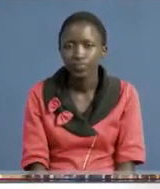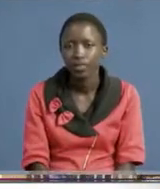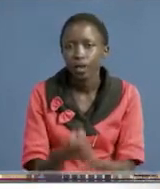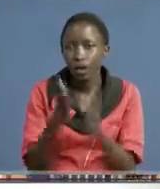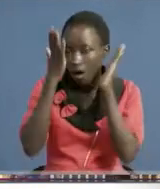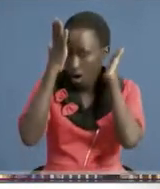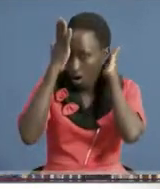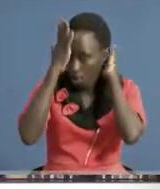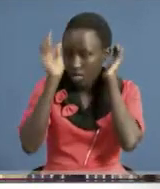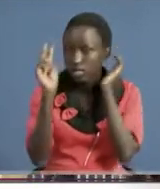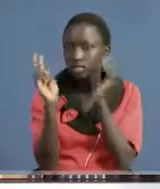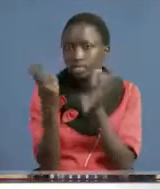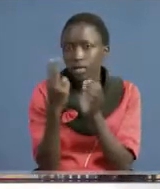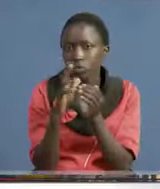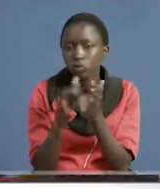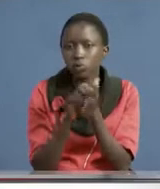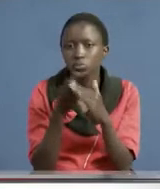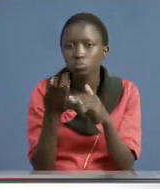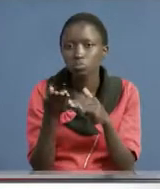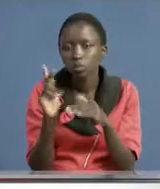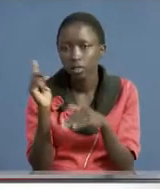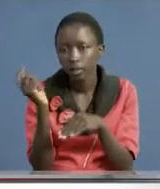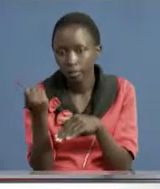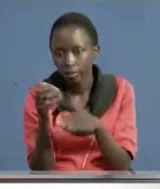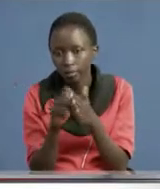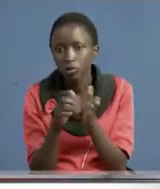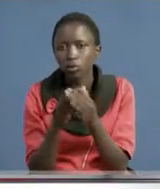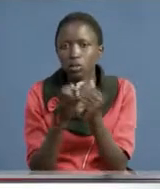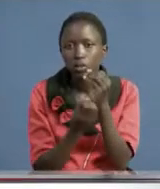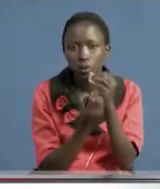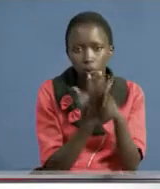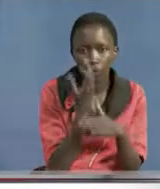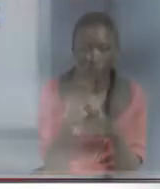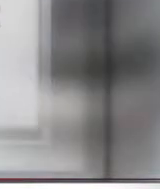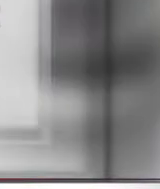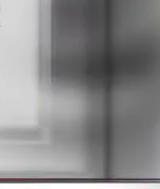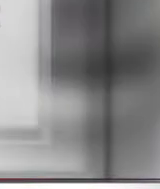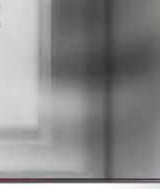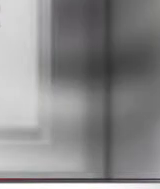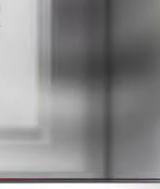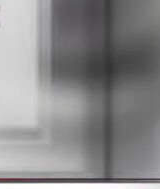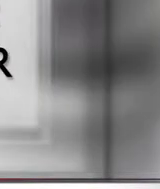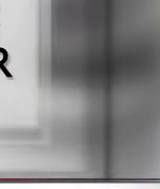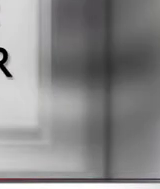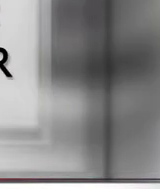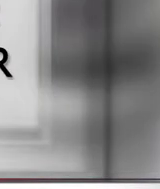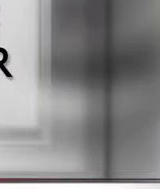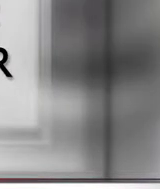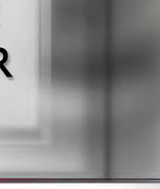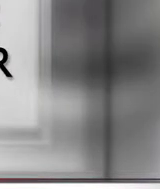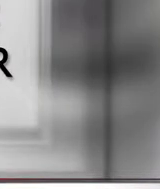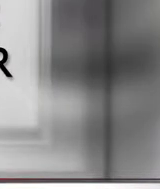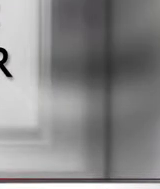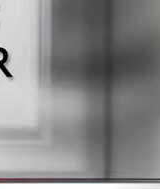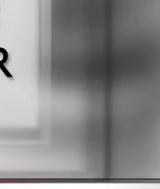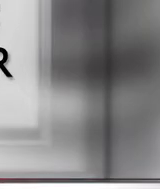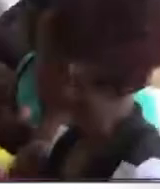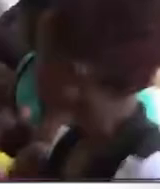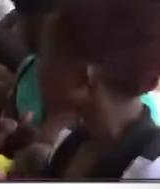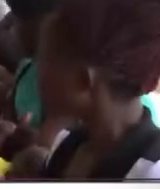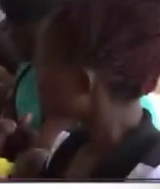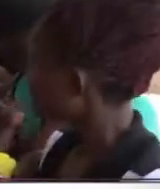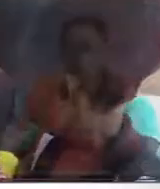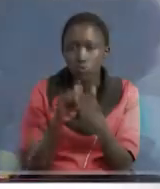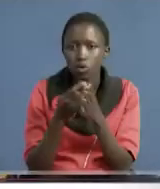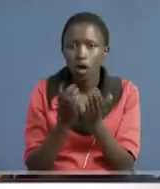Kakamega is the second most populous county in Kenya, with a growth rate of 3.5% per year, a county which has been on the front line